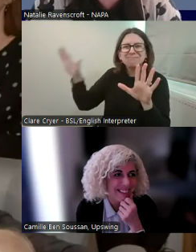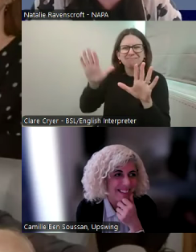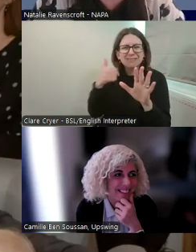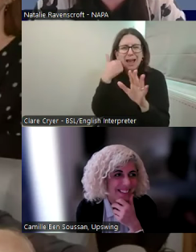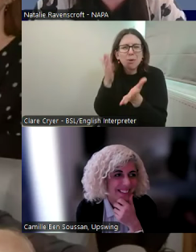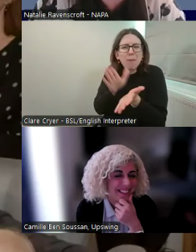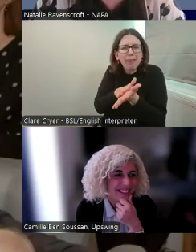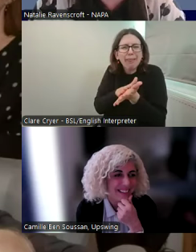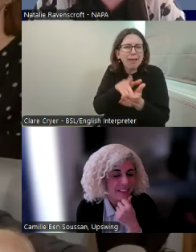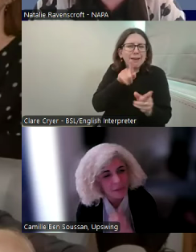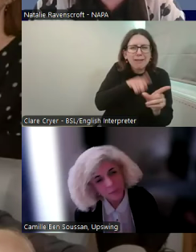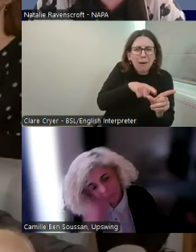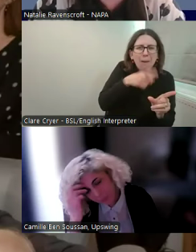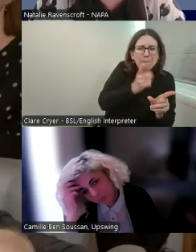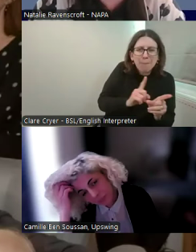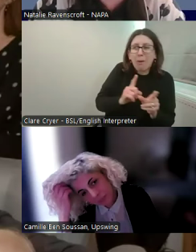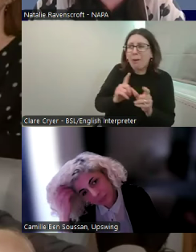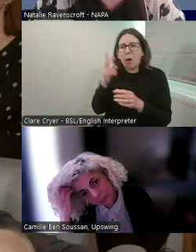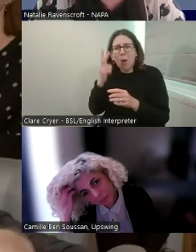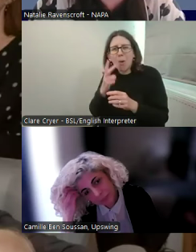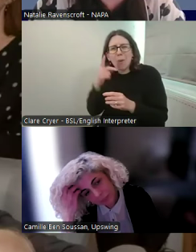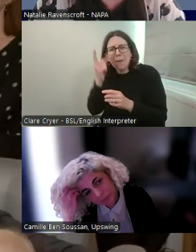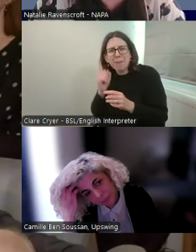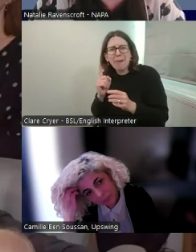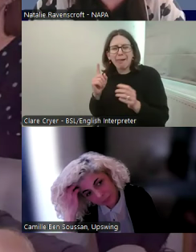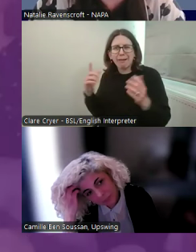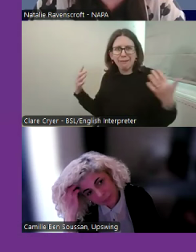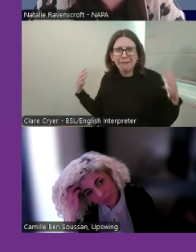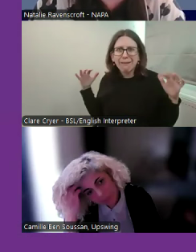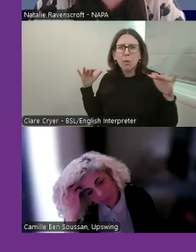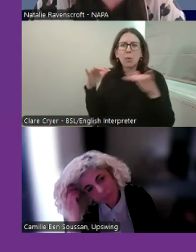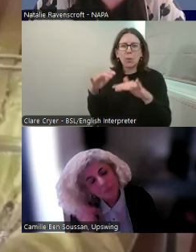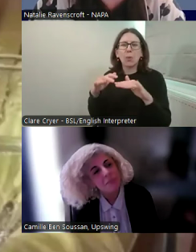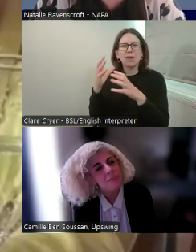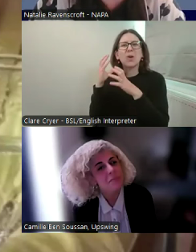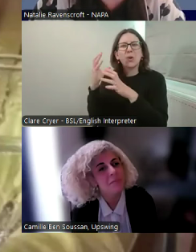younger people in cocktail parties. And then